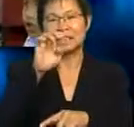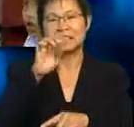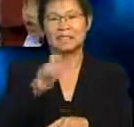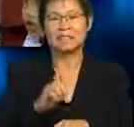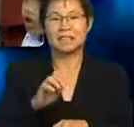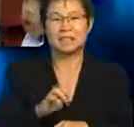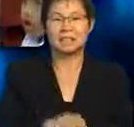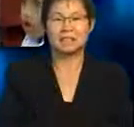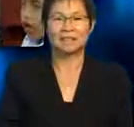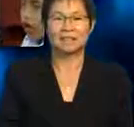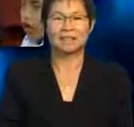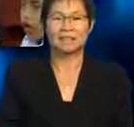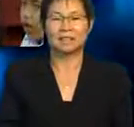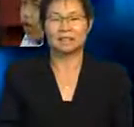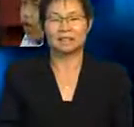word.